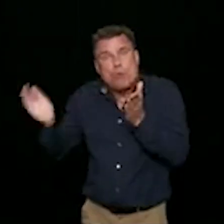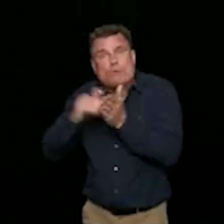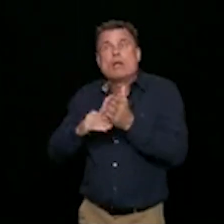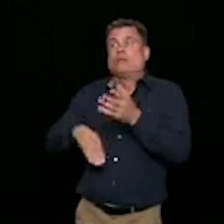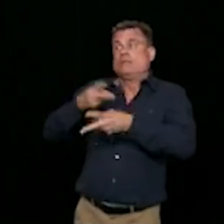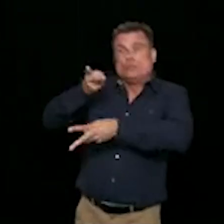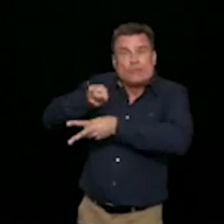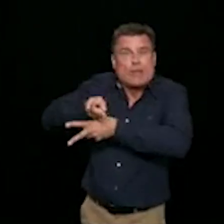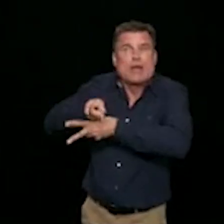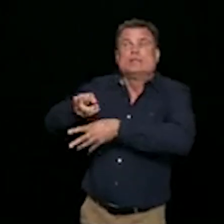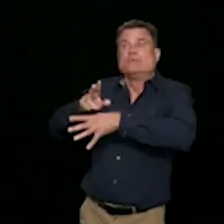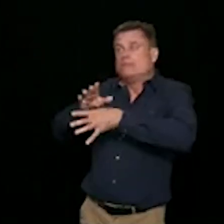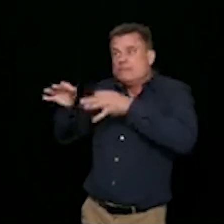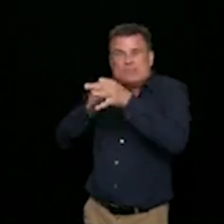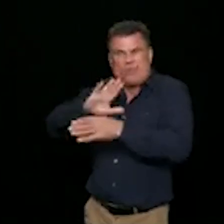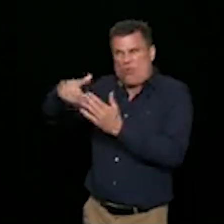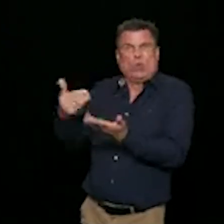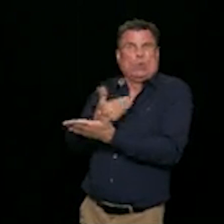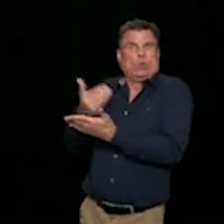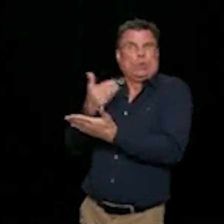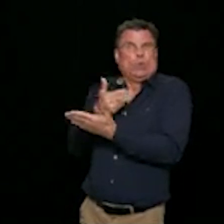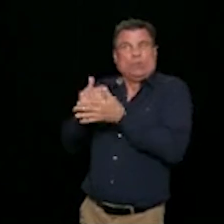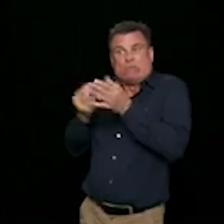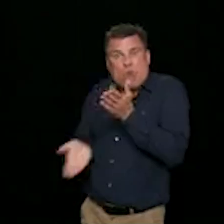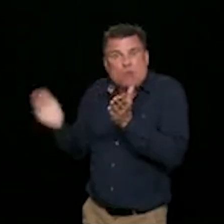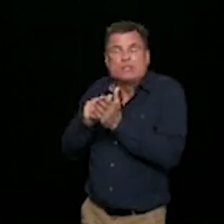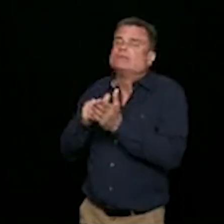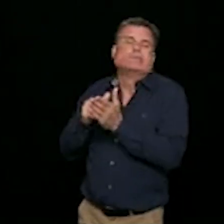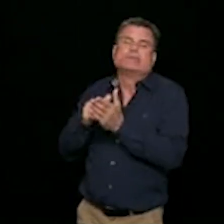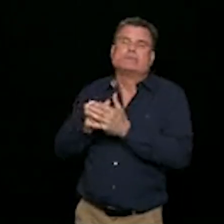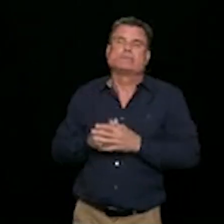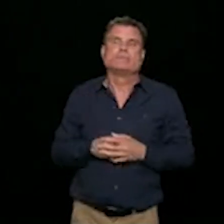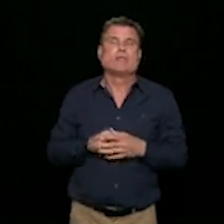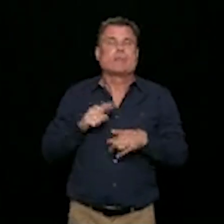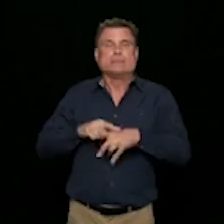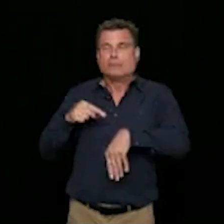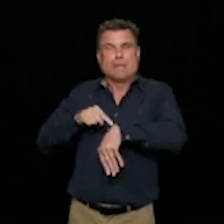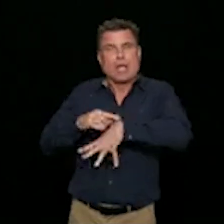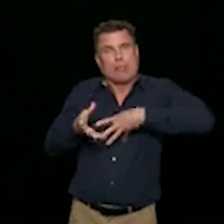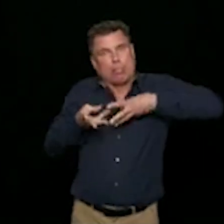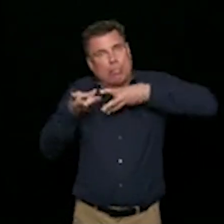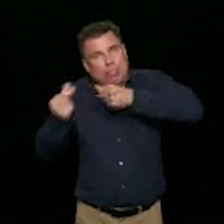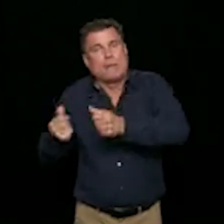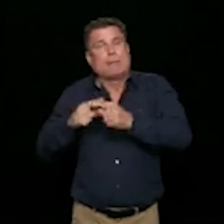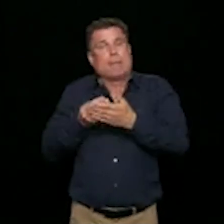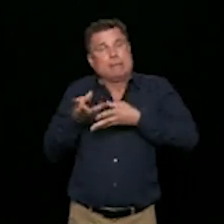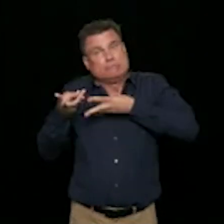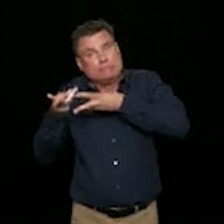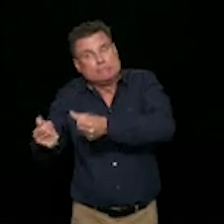must hire, train, and supervise new employees, and this takes time and resources.